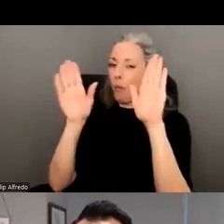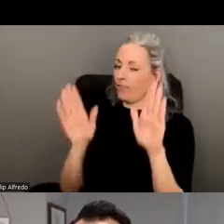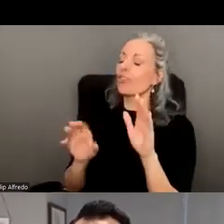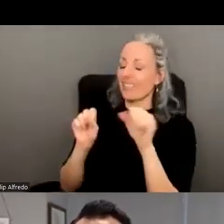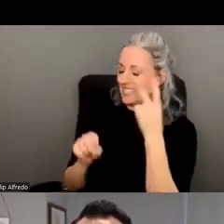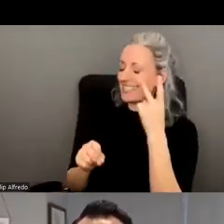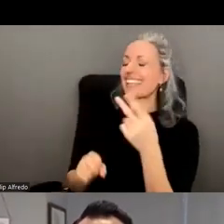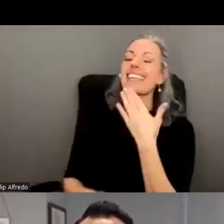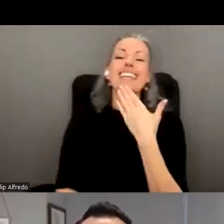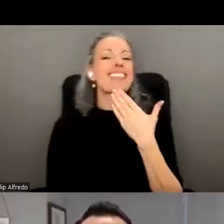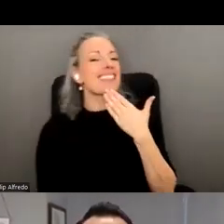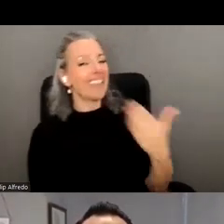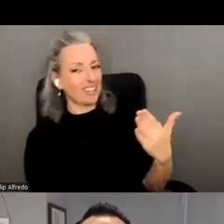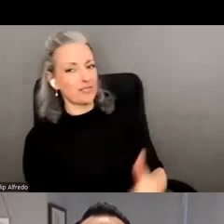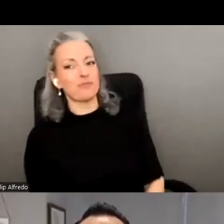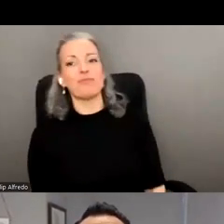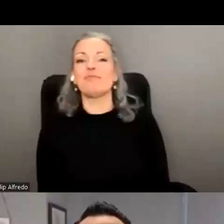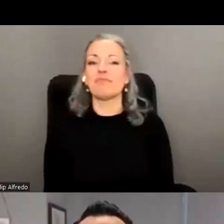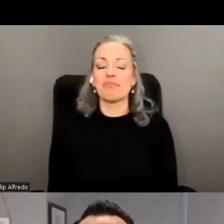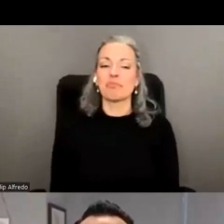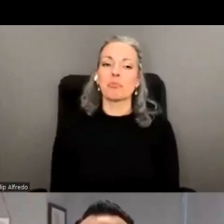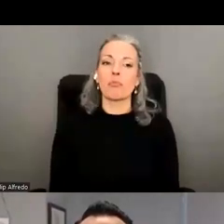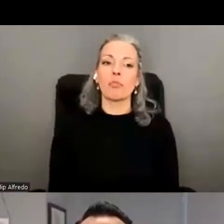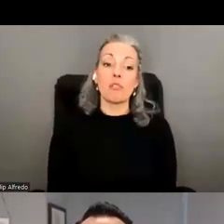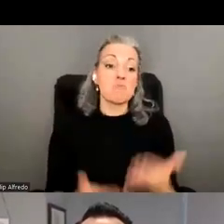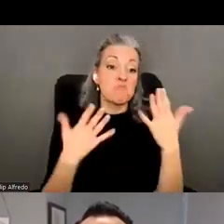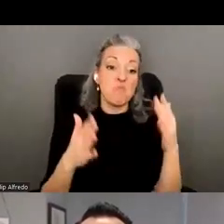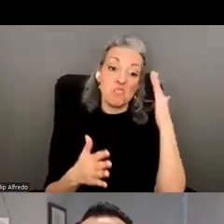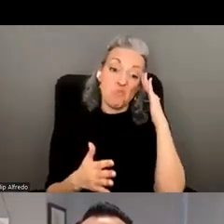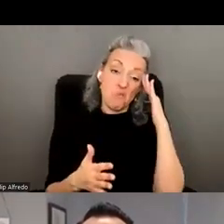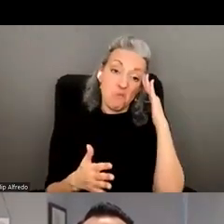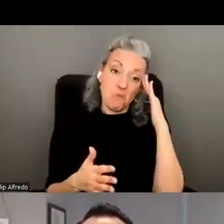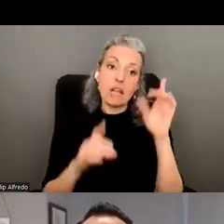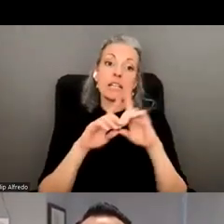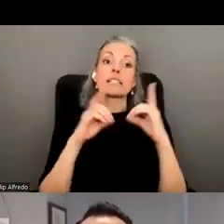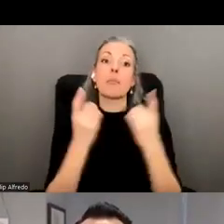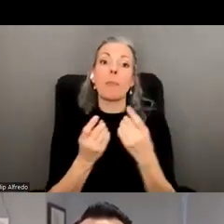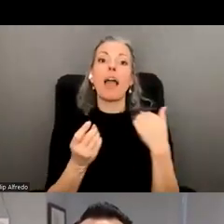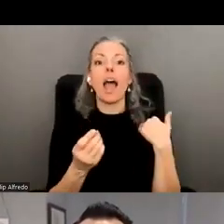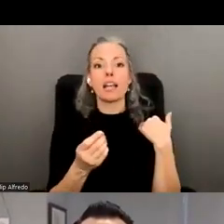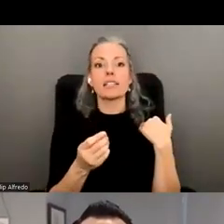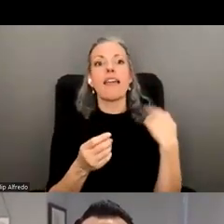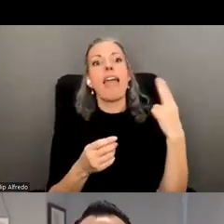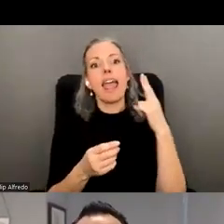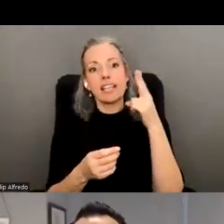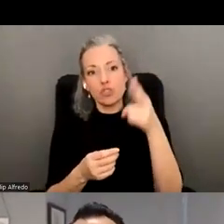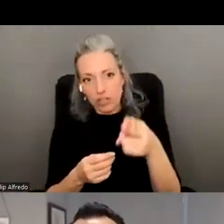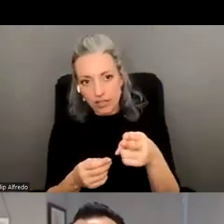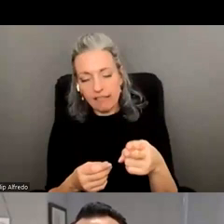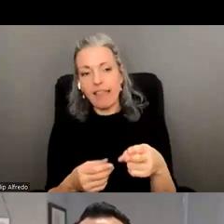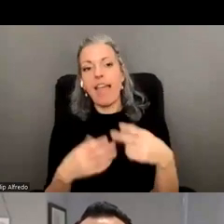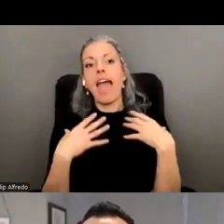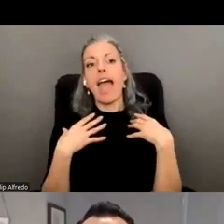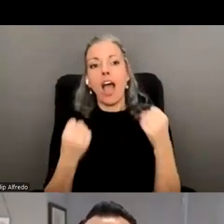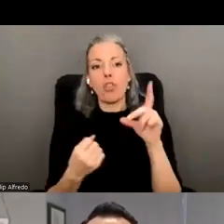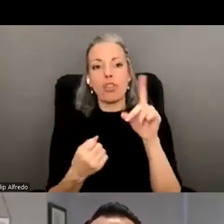you. So as you may know, our department has a long history as a health data